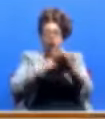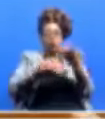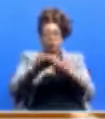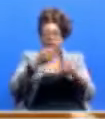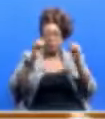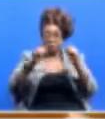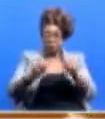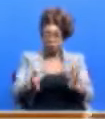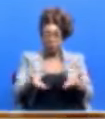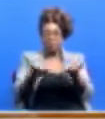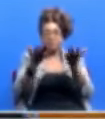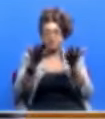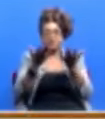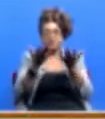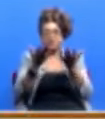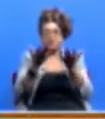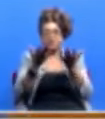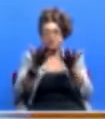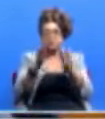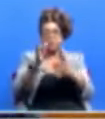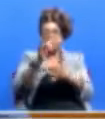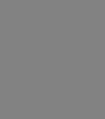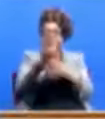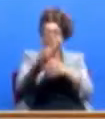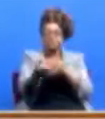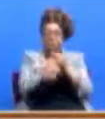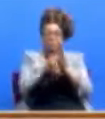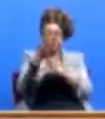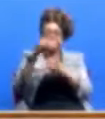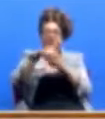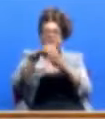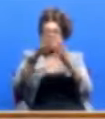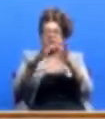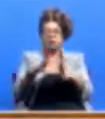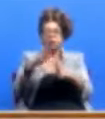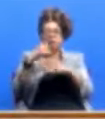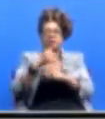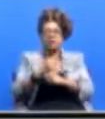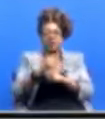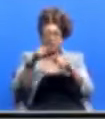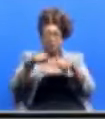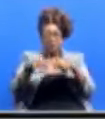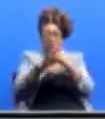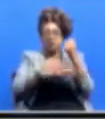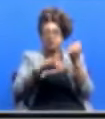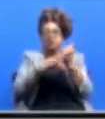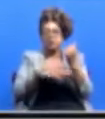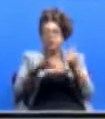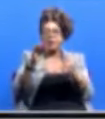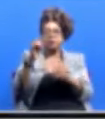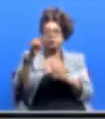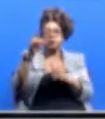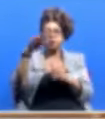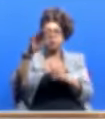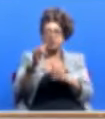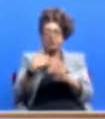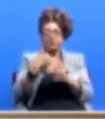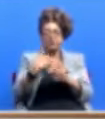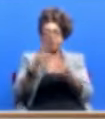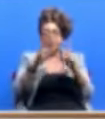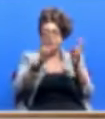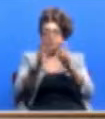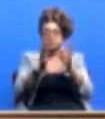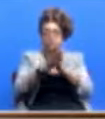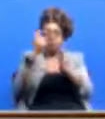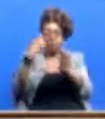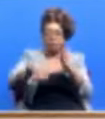appreciate. It will create investor confidence in this country. Atwoli also took issue with the taxation model